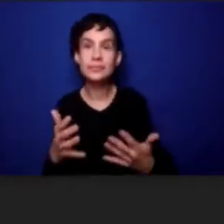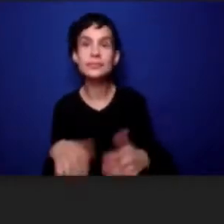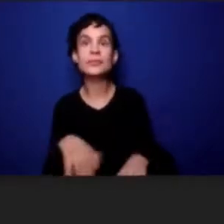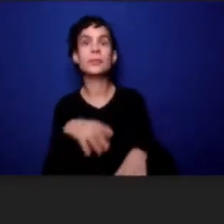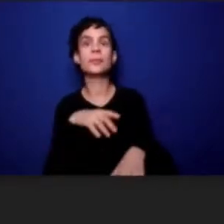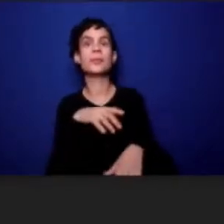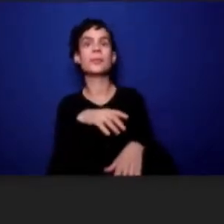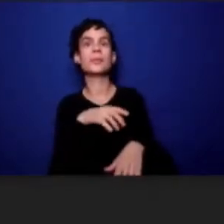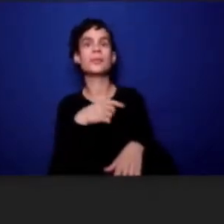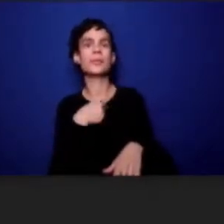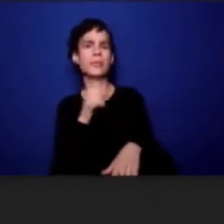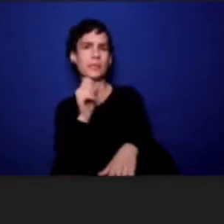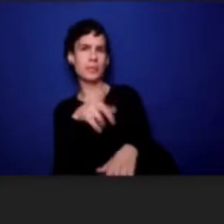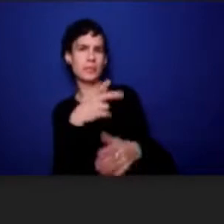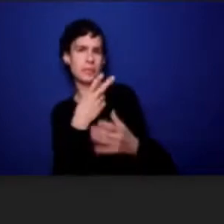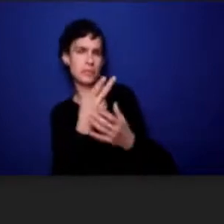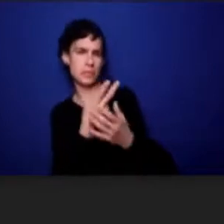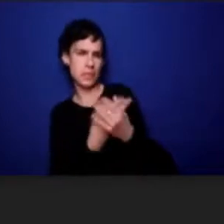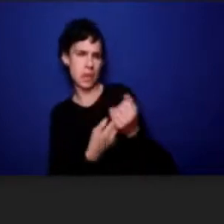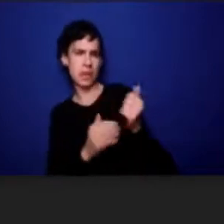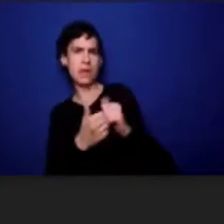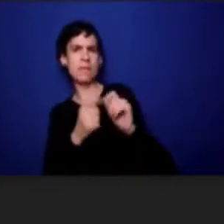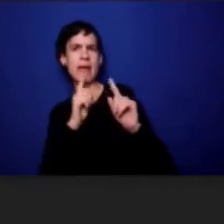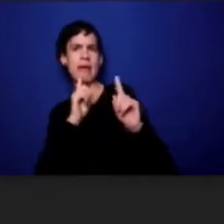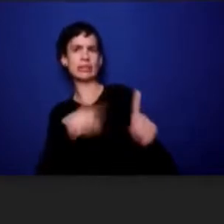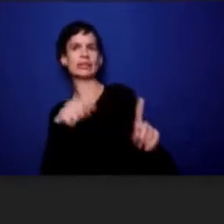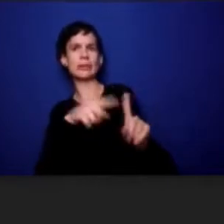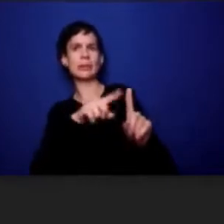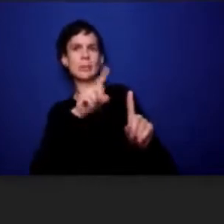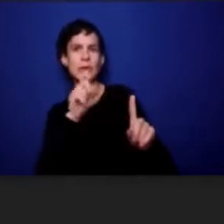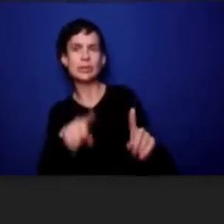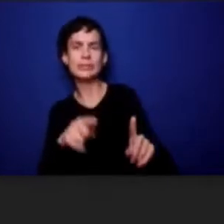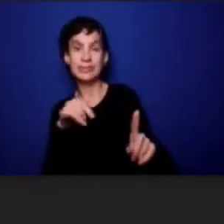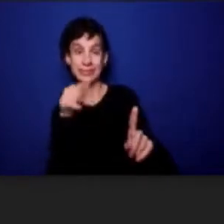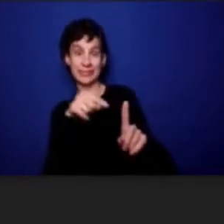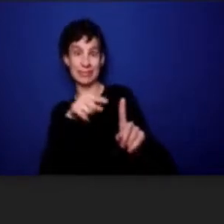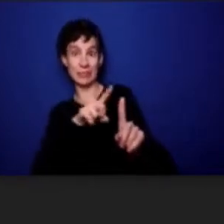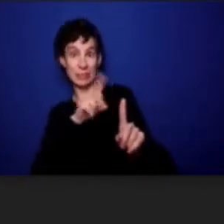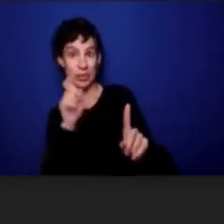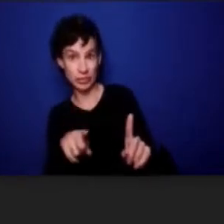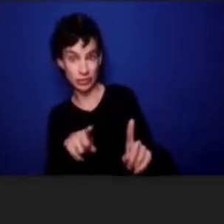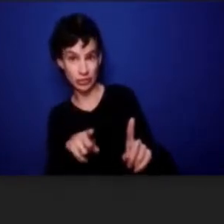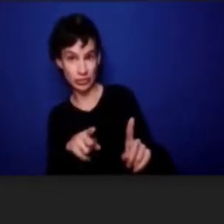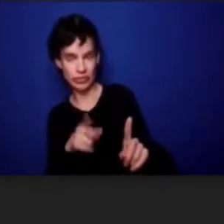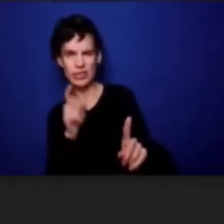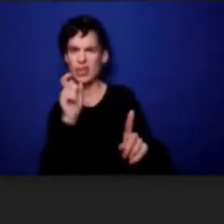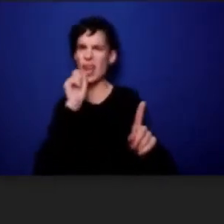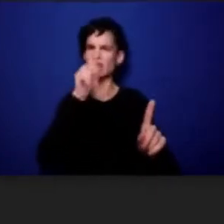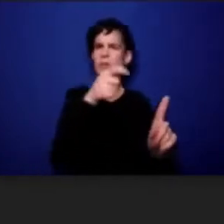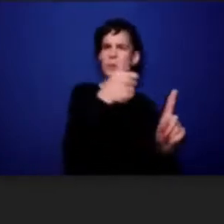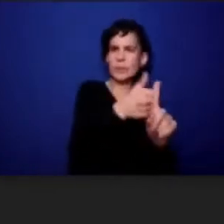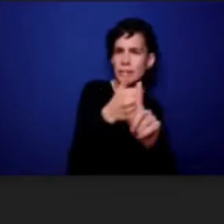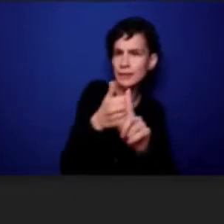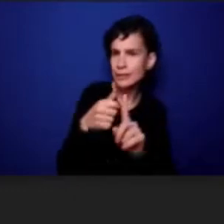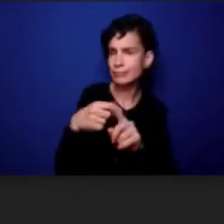answered that question as to like what kinds of questions did you find yourself asking during your research and the writing,